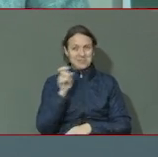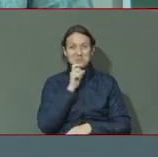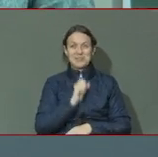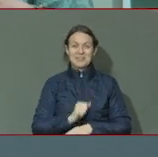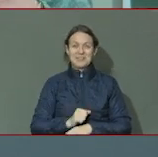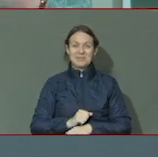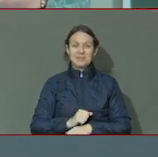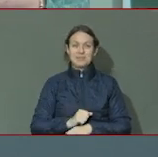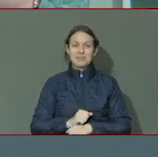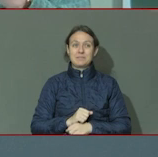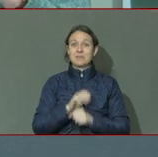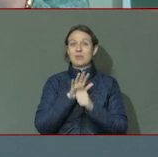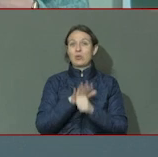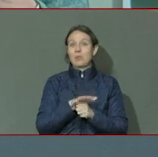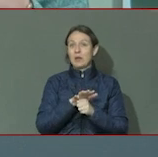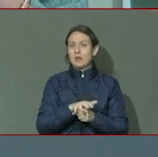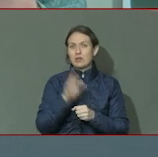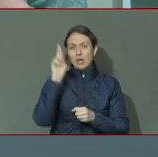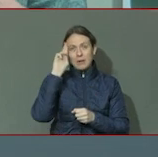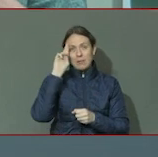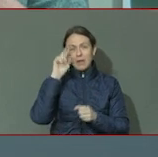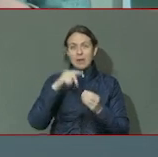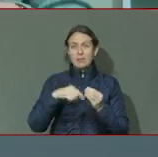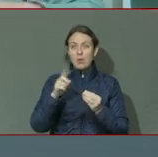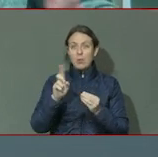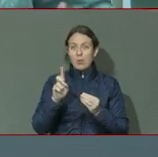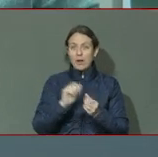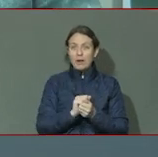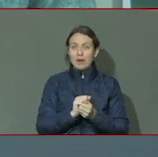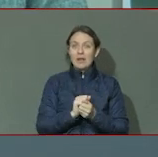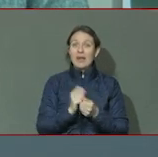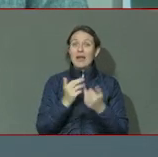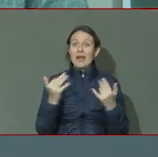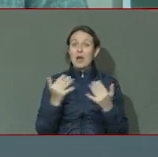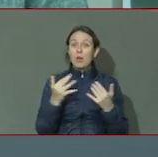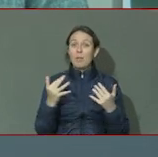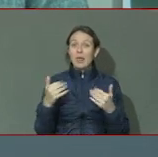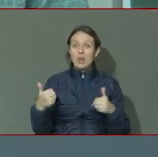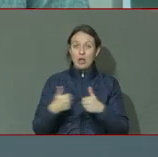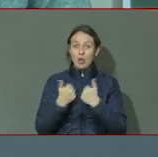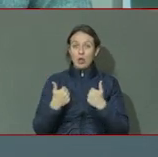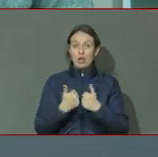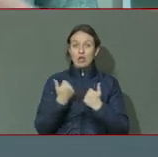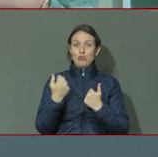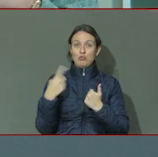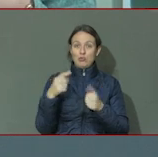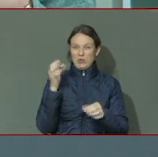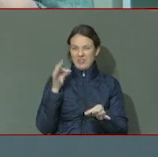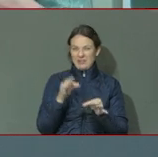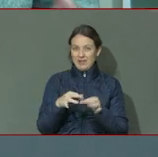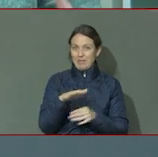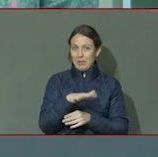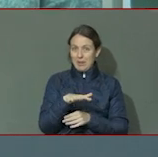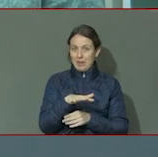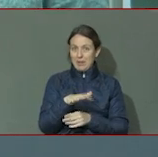pressure. Pressure is about the amount of collisions in a certain area. So if I'm alone